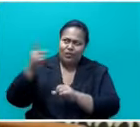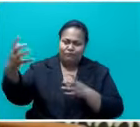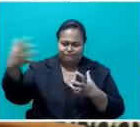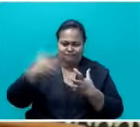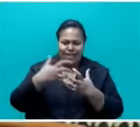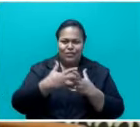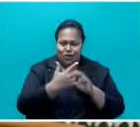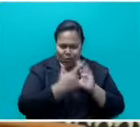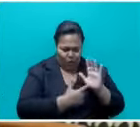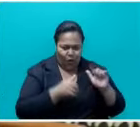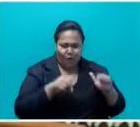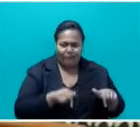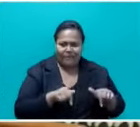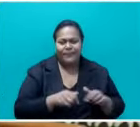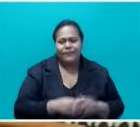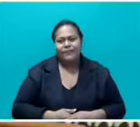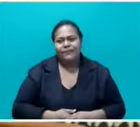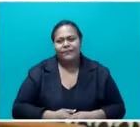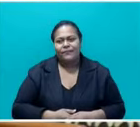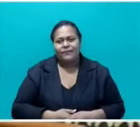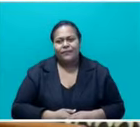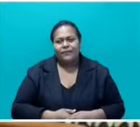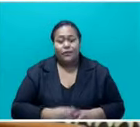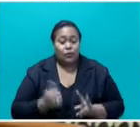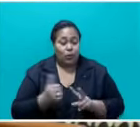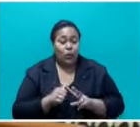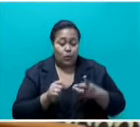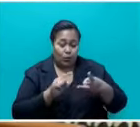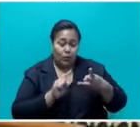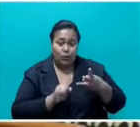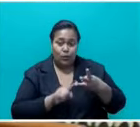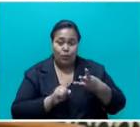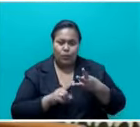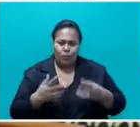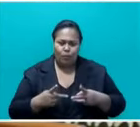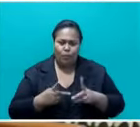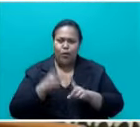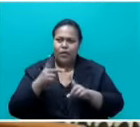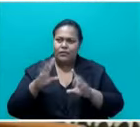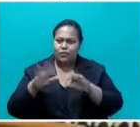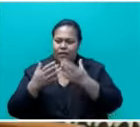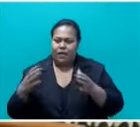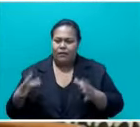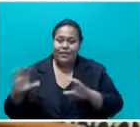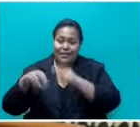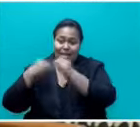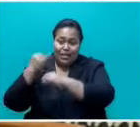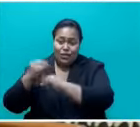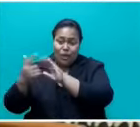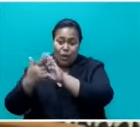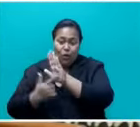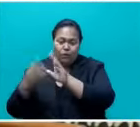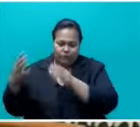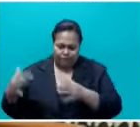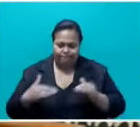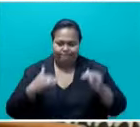Three, progressive in tune with international norms. And four, promoting social, political and economic advancement. Mr. Speaker,